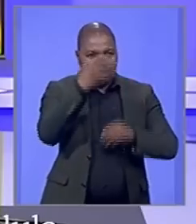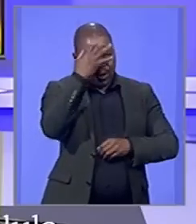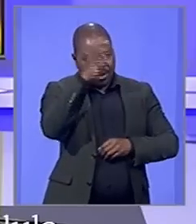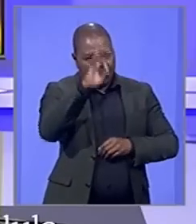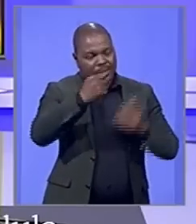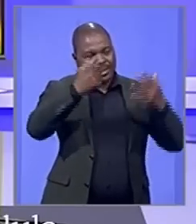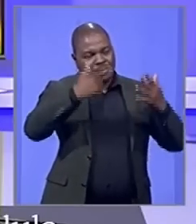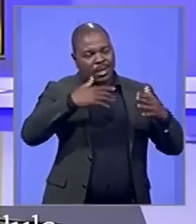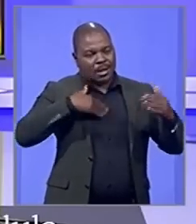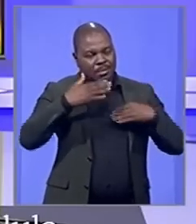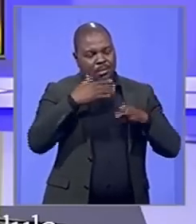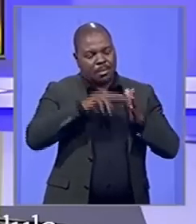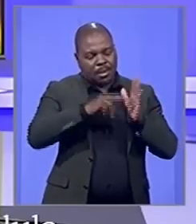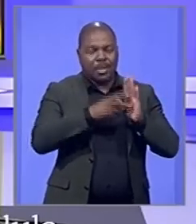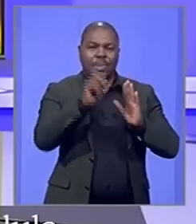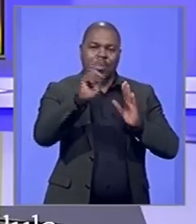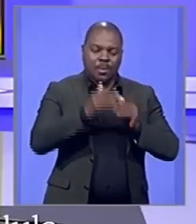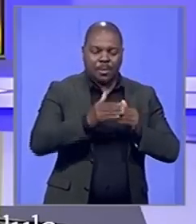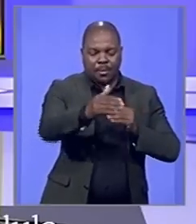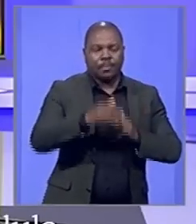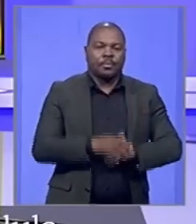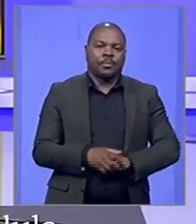ya bosupa.